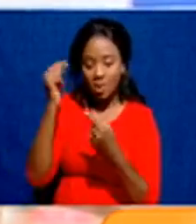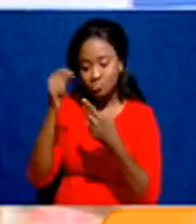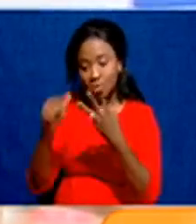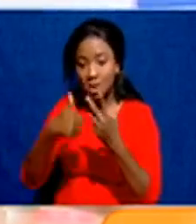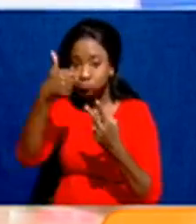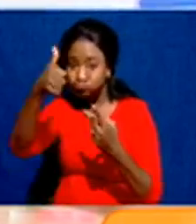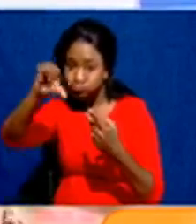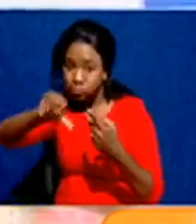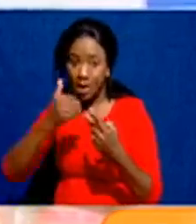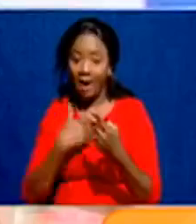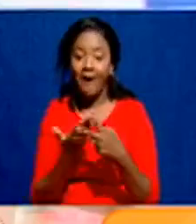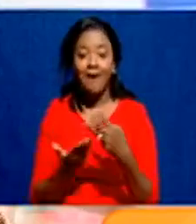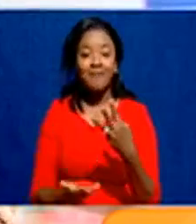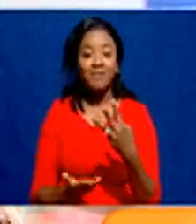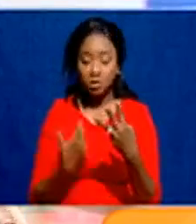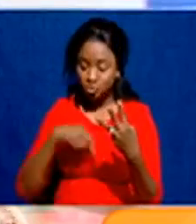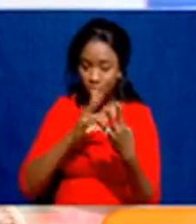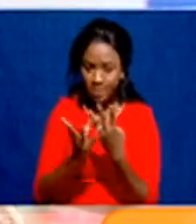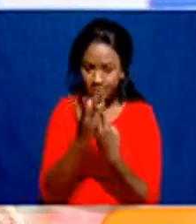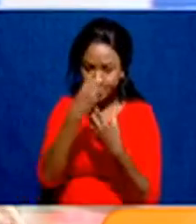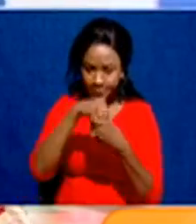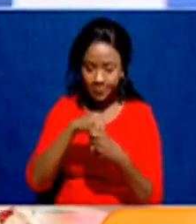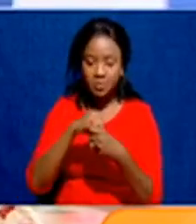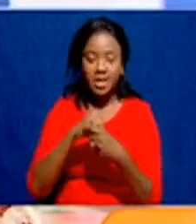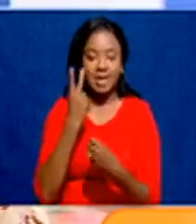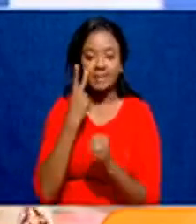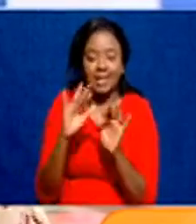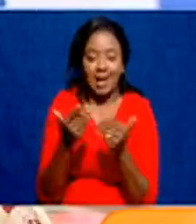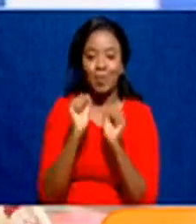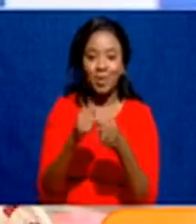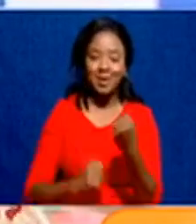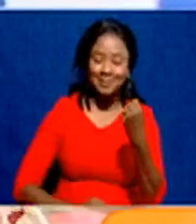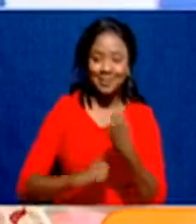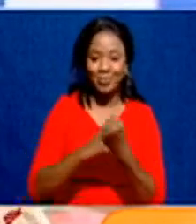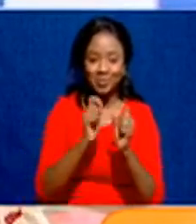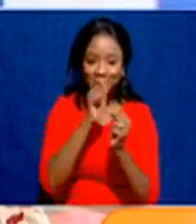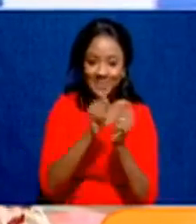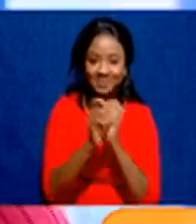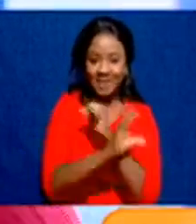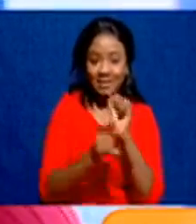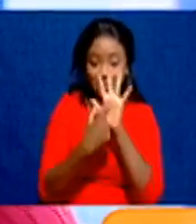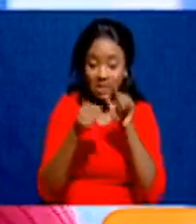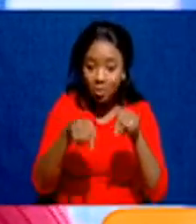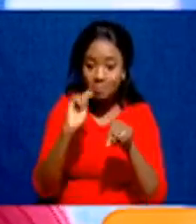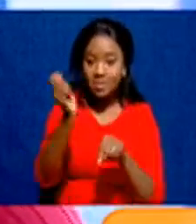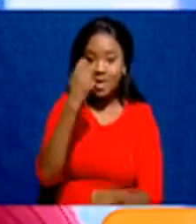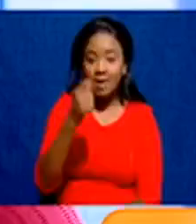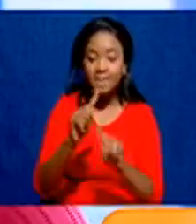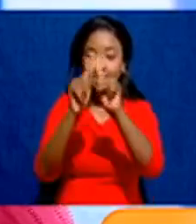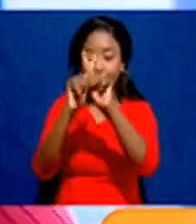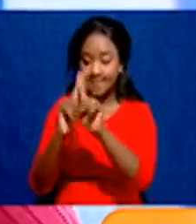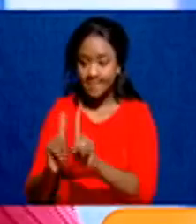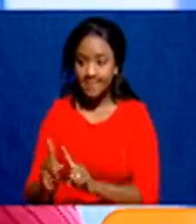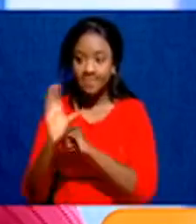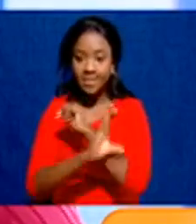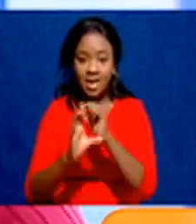its disadvantages, and you have to combine all of them in the way that's best for a particular country like Kenya. different countries in different regions